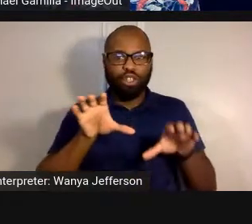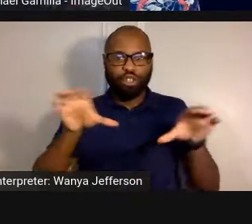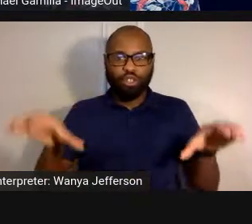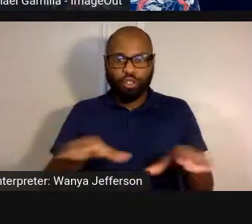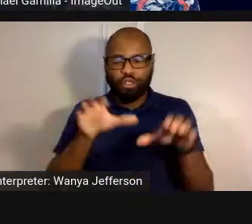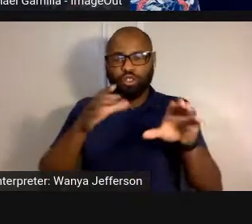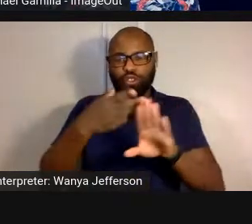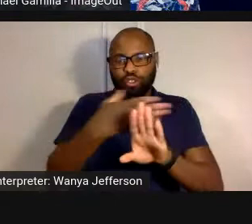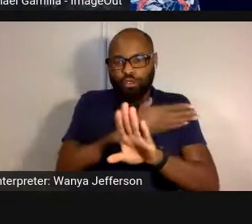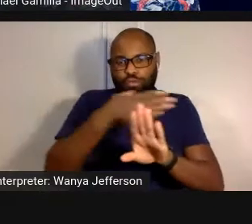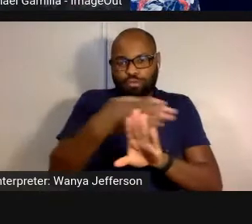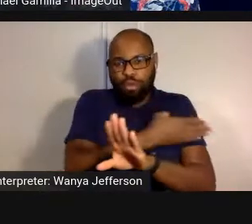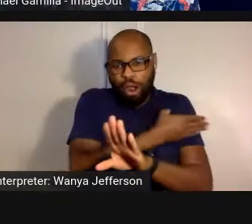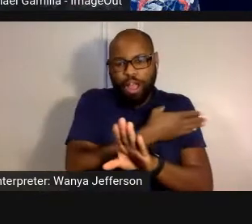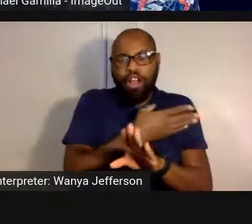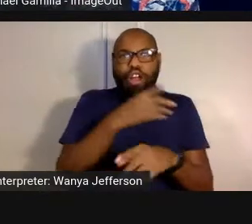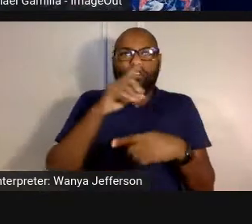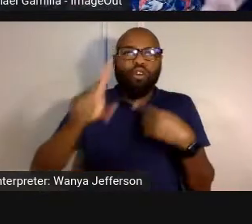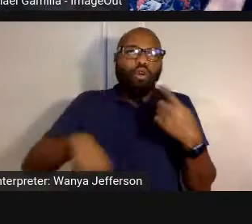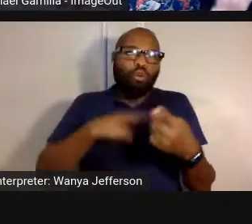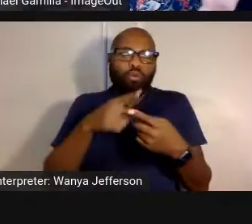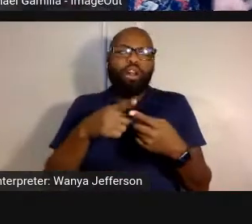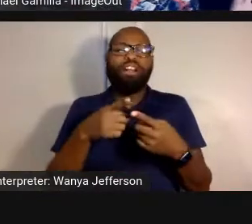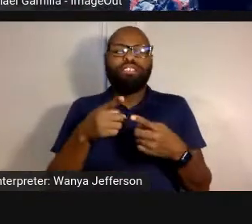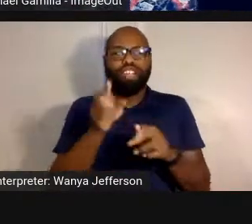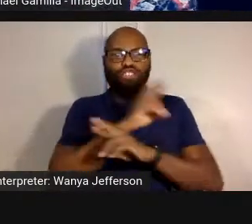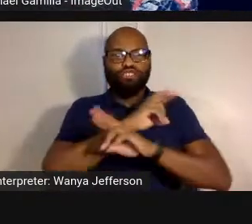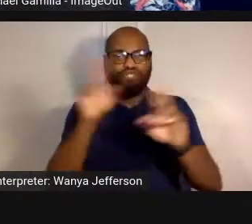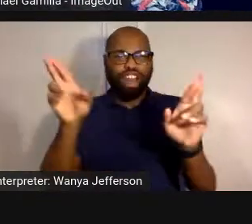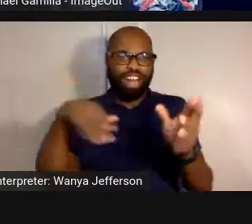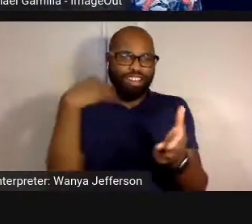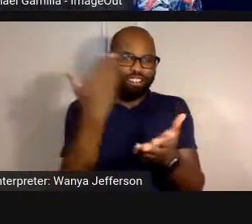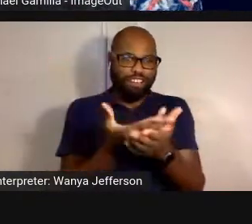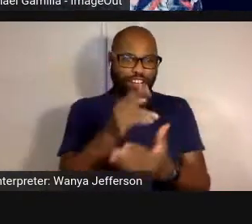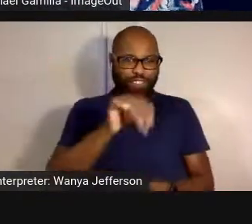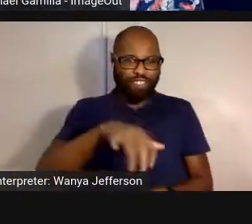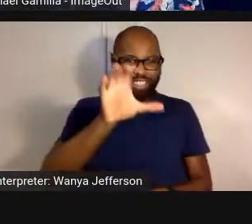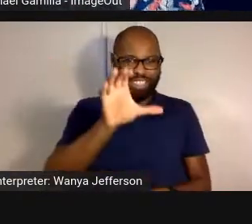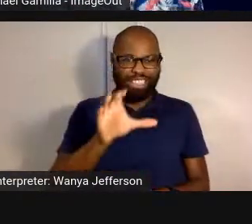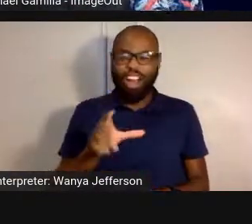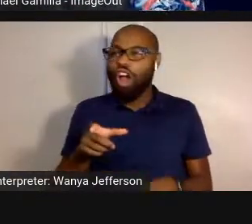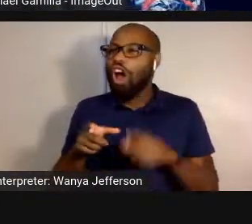when we came to New York. So you were trying to match. Yes.